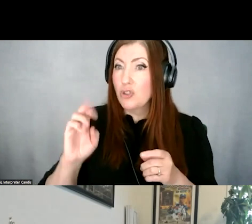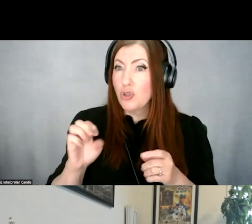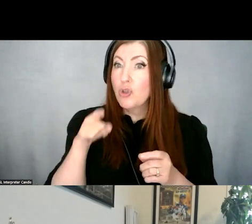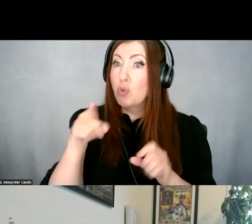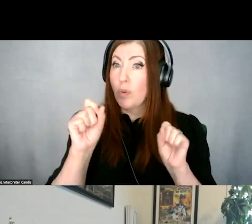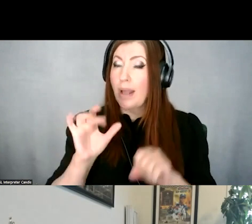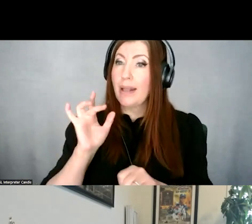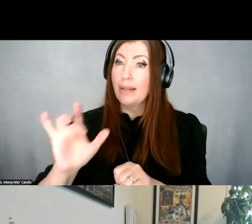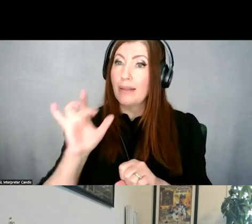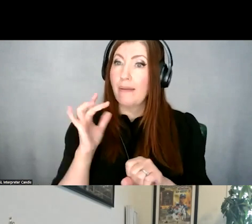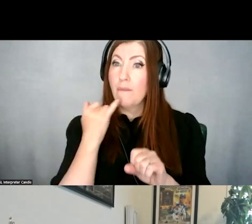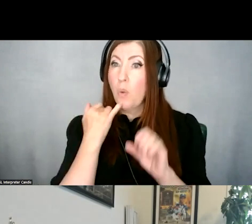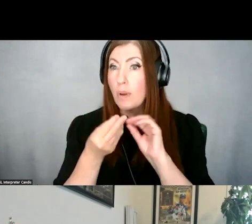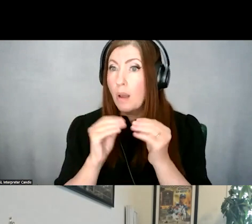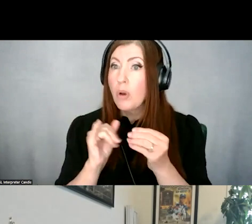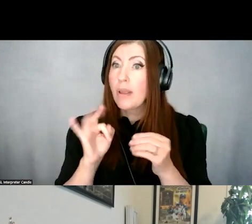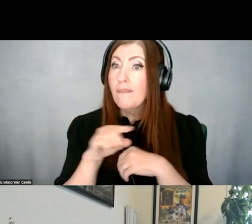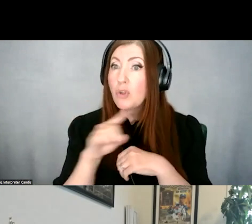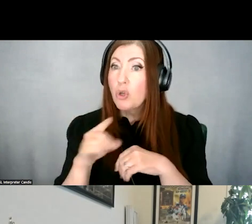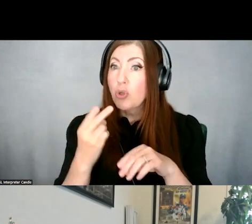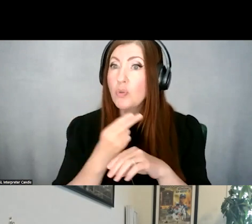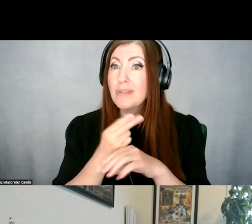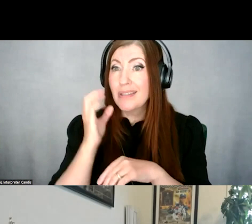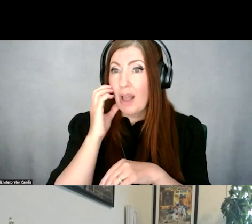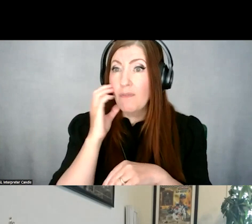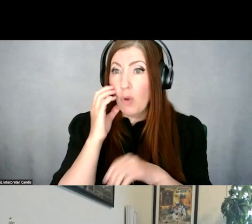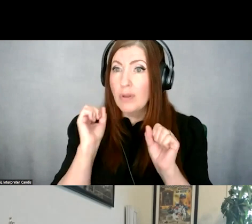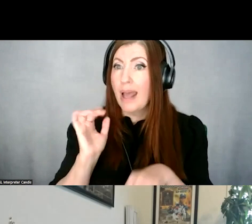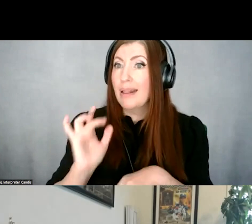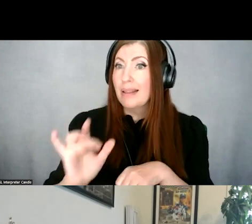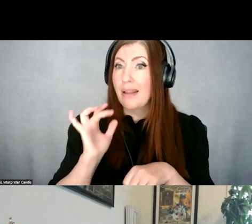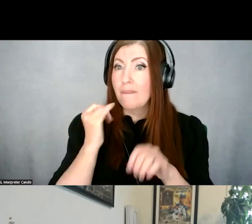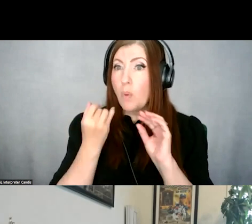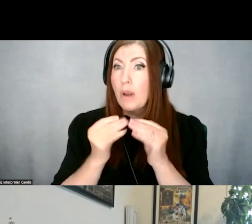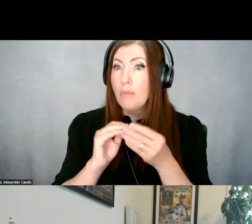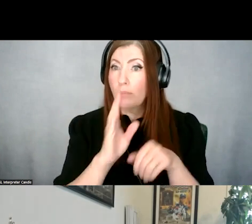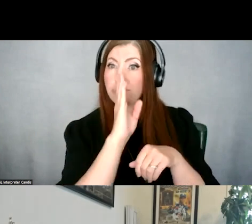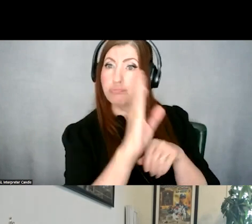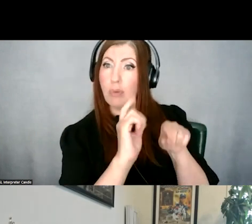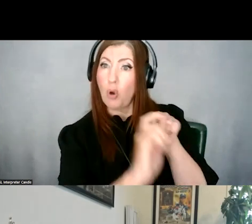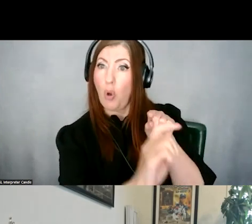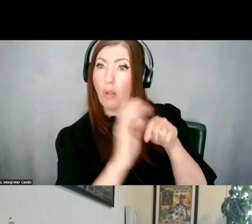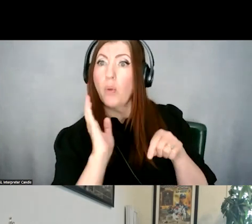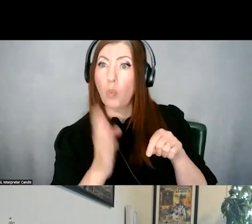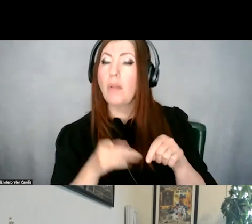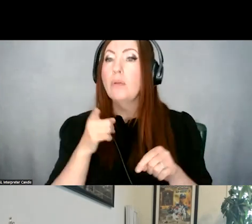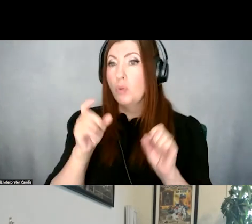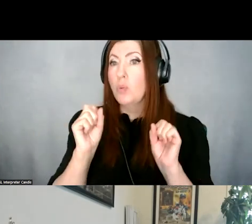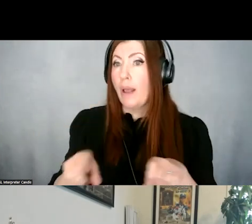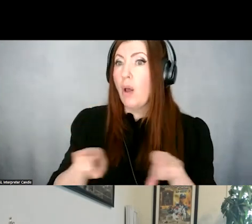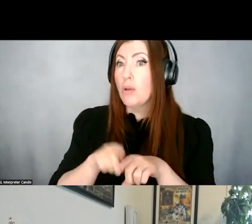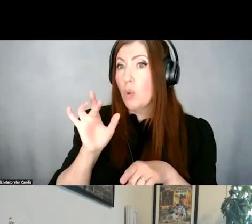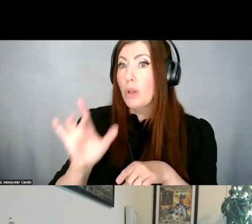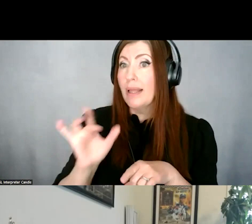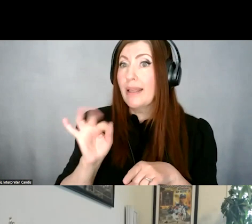click on a phone number if you're on your cell phone, and it will call directly. You can also click if you